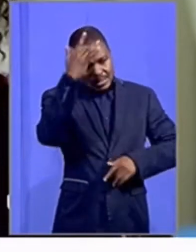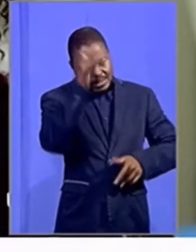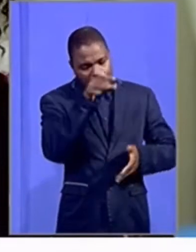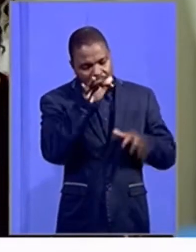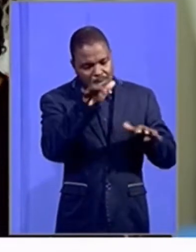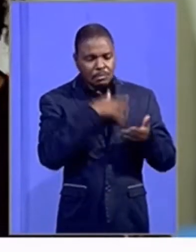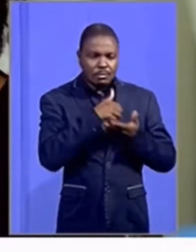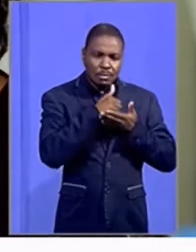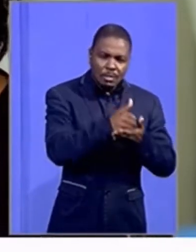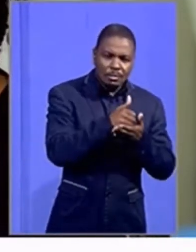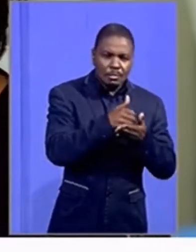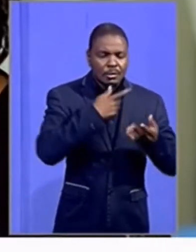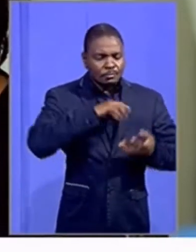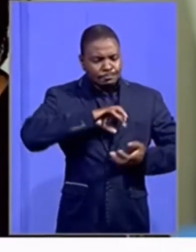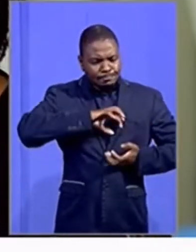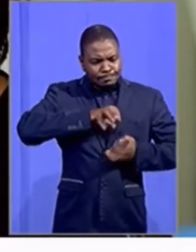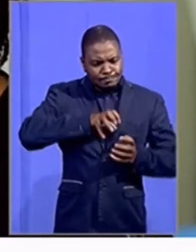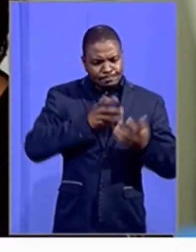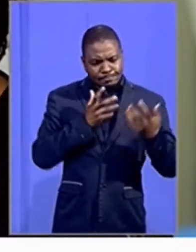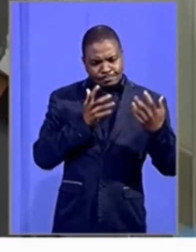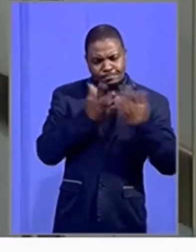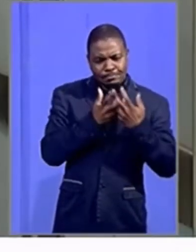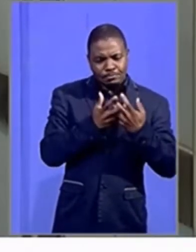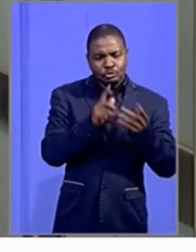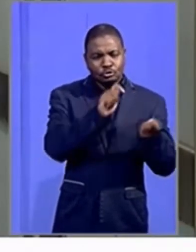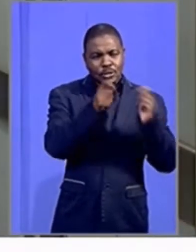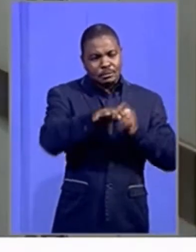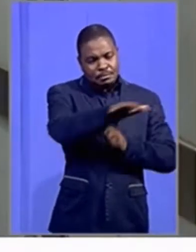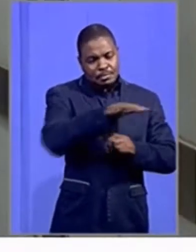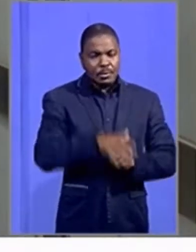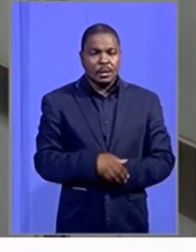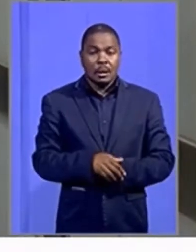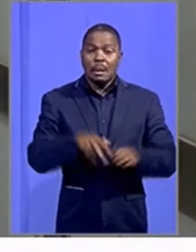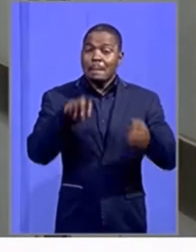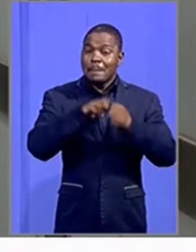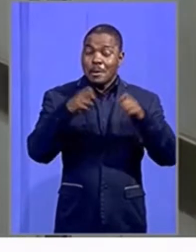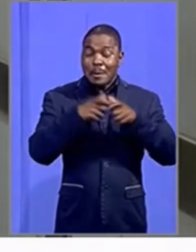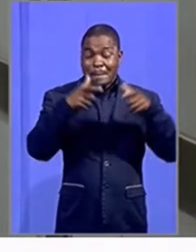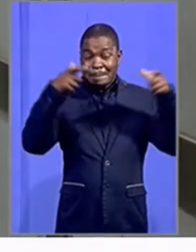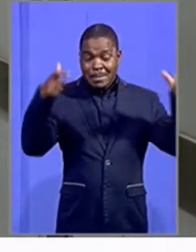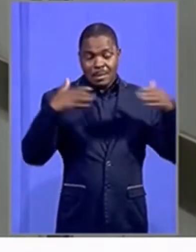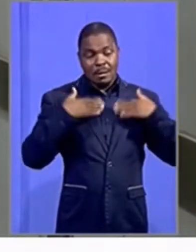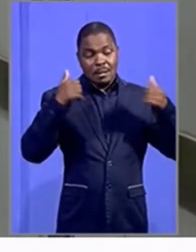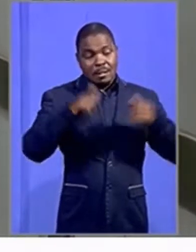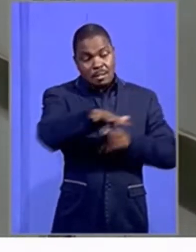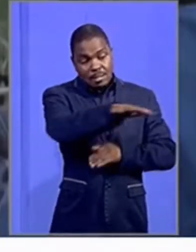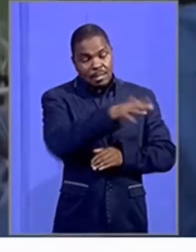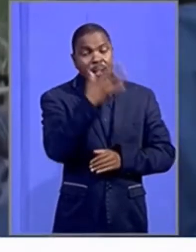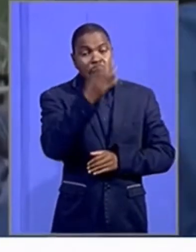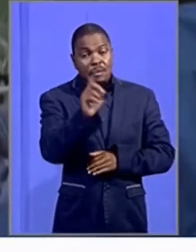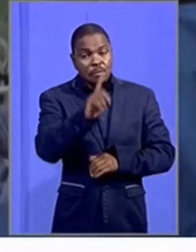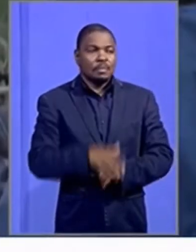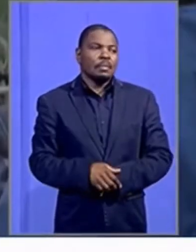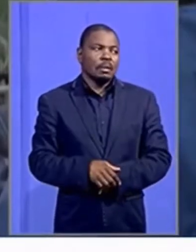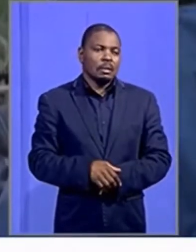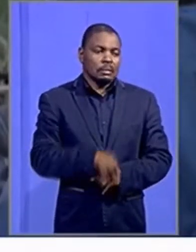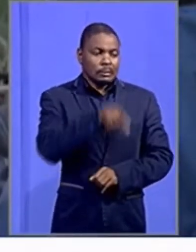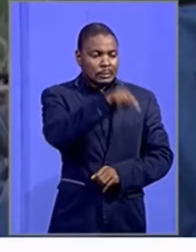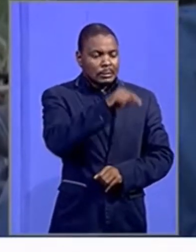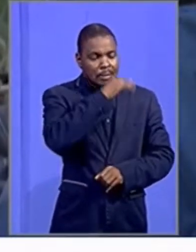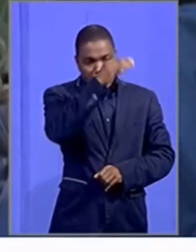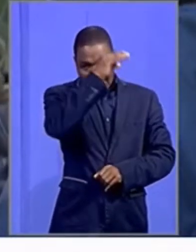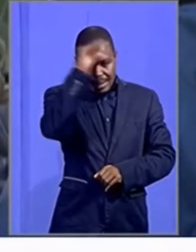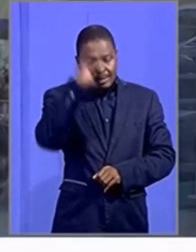adjust to whatever changes came our way. Bothata jo bogolo jo lekala la tša maphelo bo lebanego le jona ke tlhaelelo ya